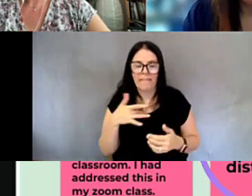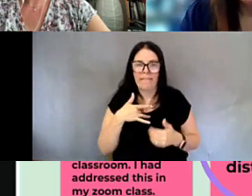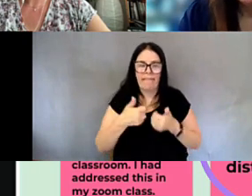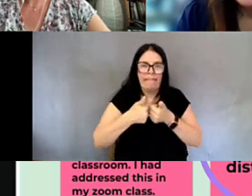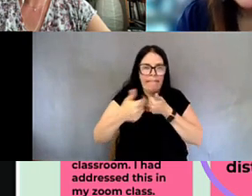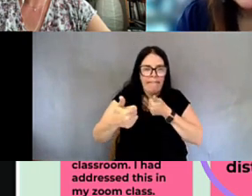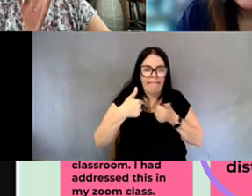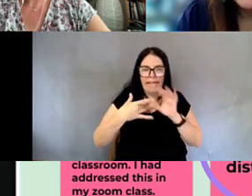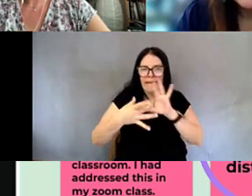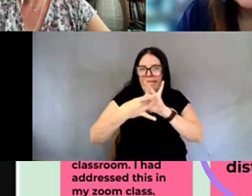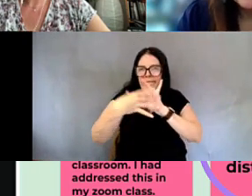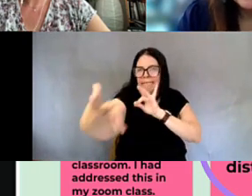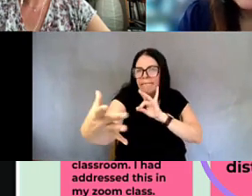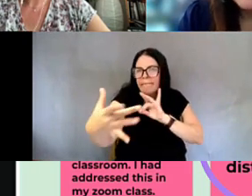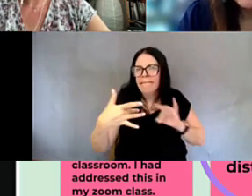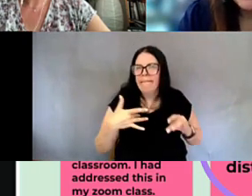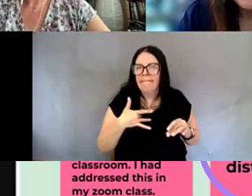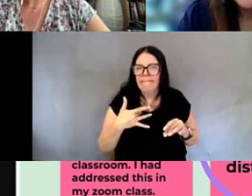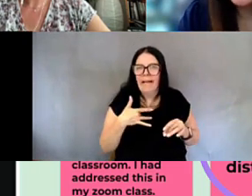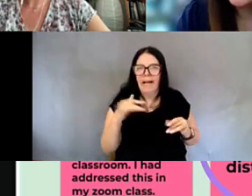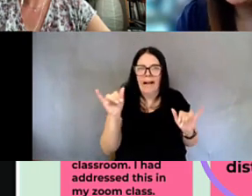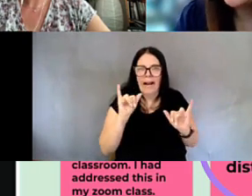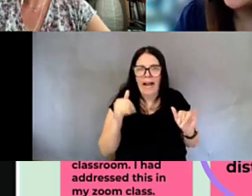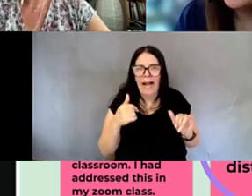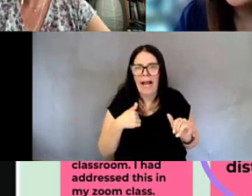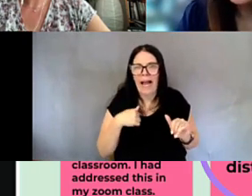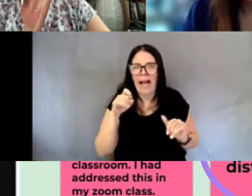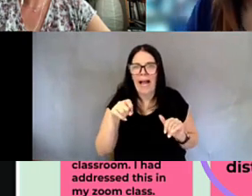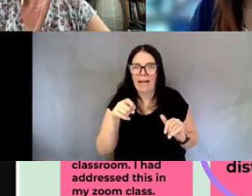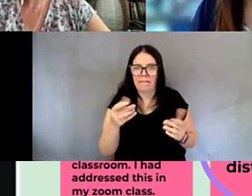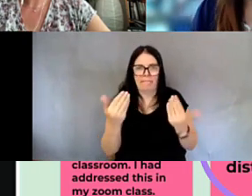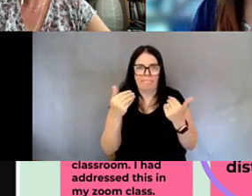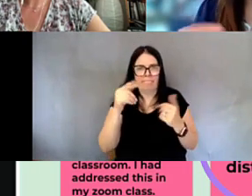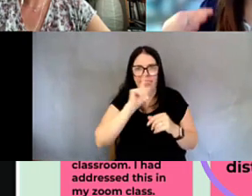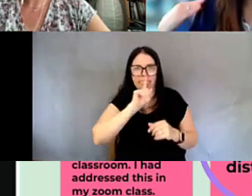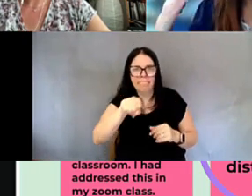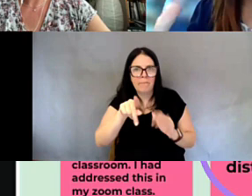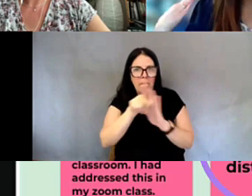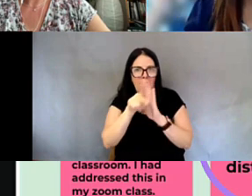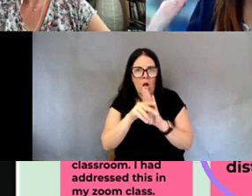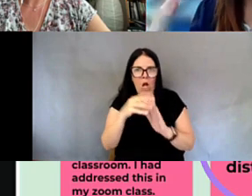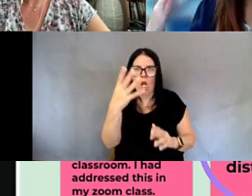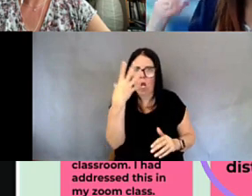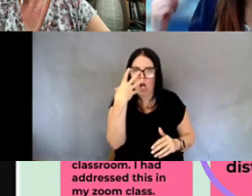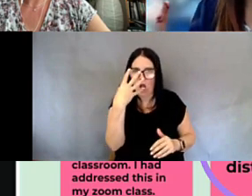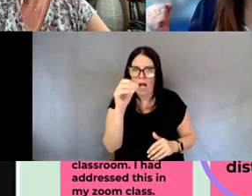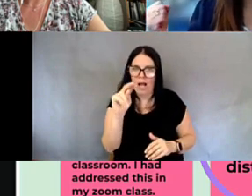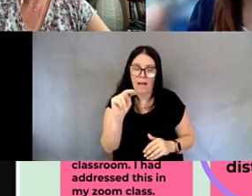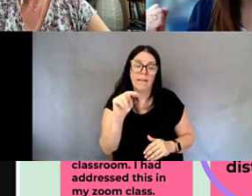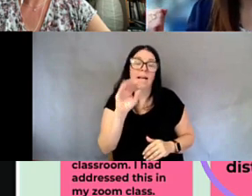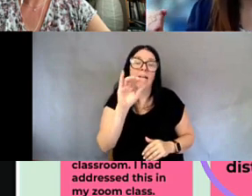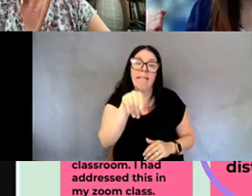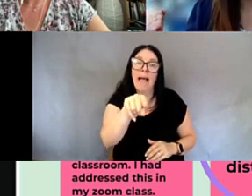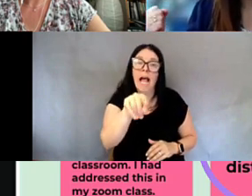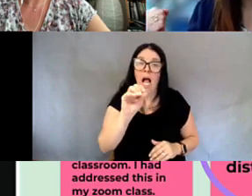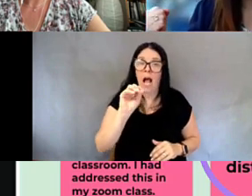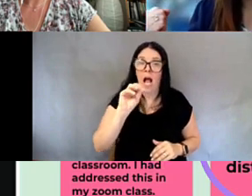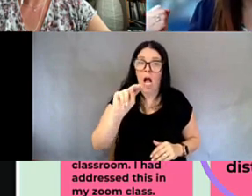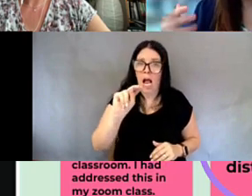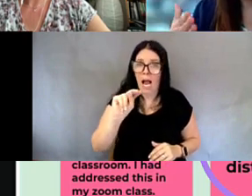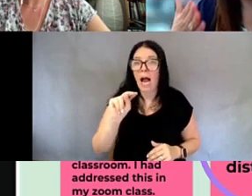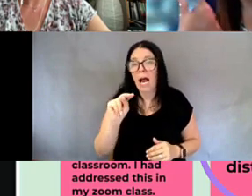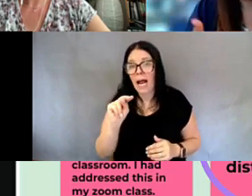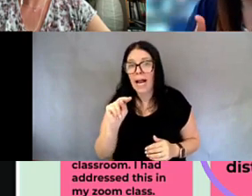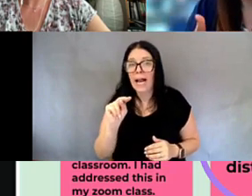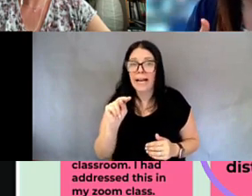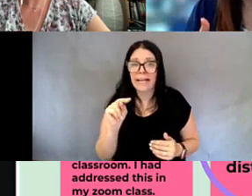I'm like making a policy about having cameras on. So the cameras on off debate is something we looked at,